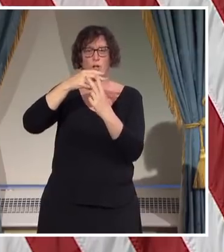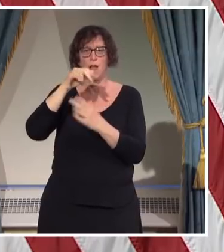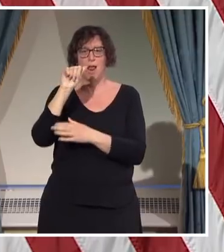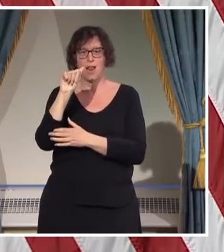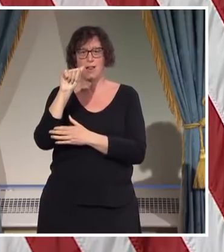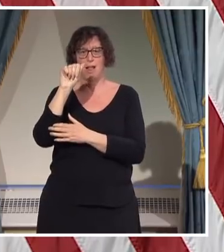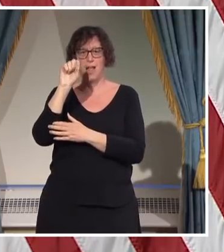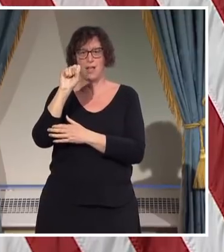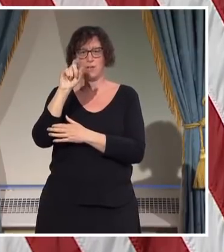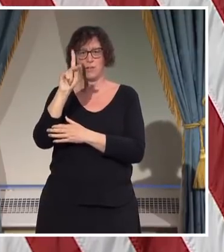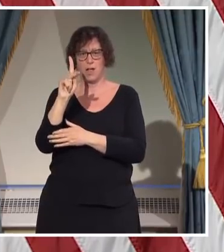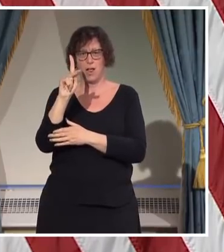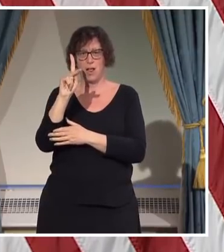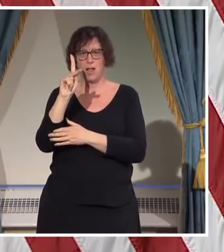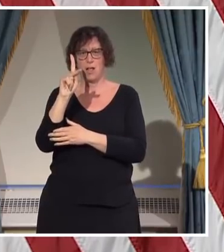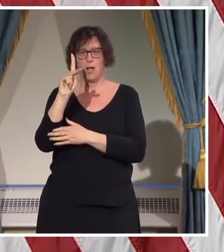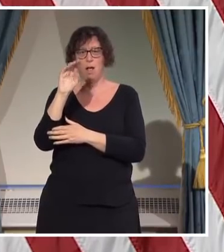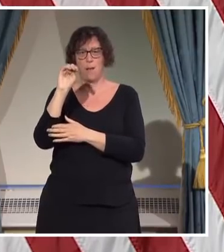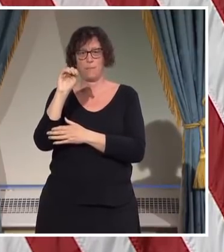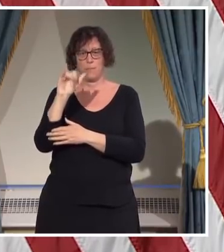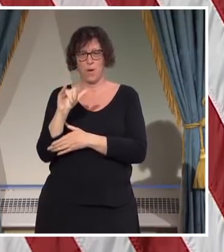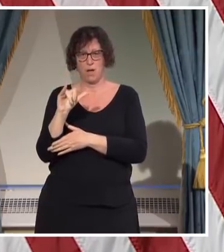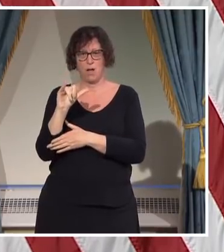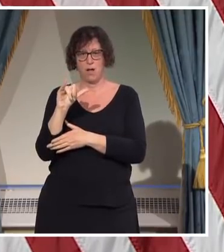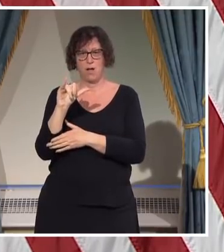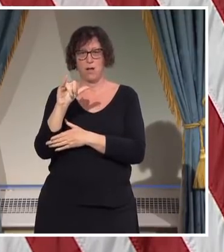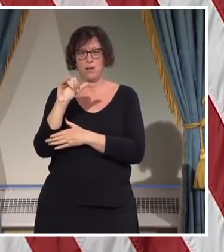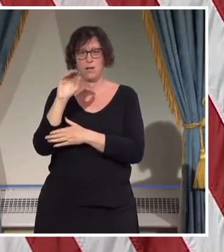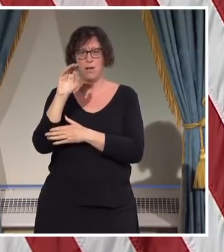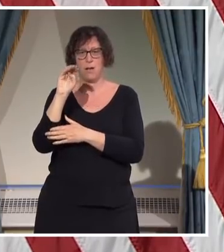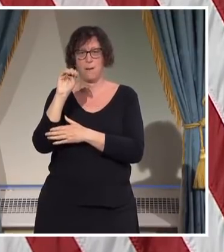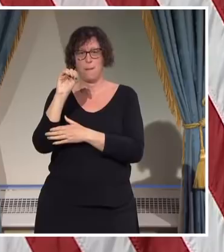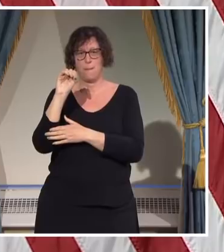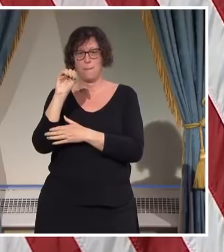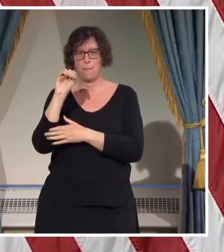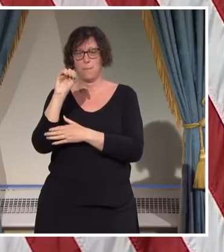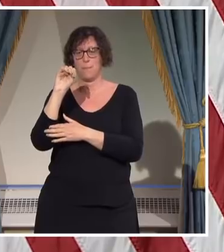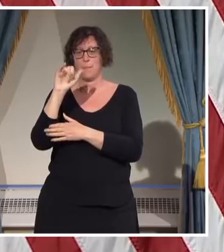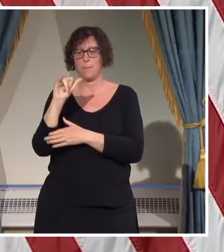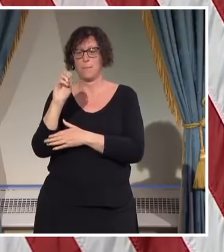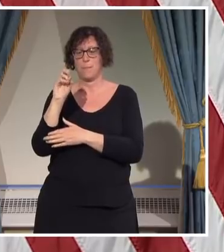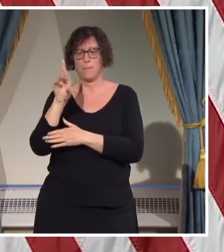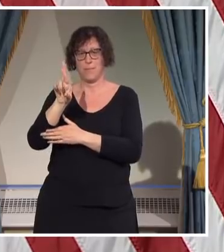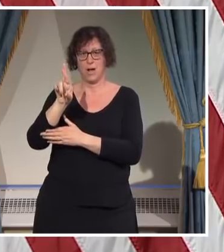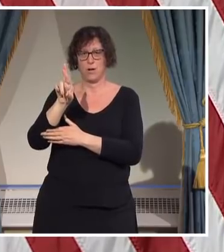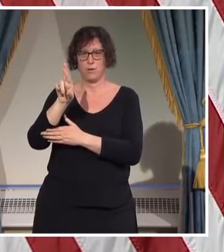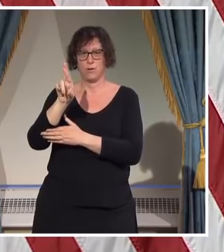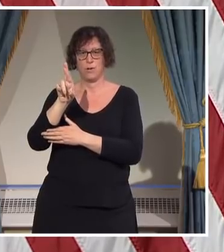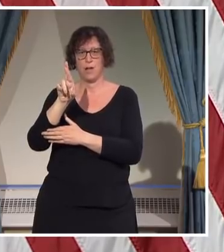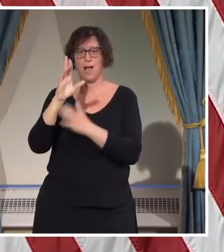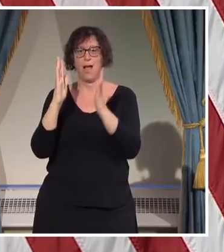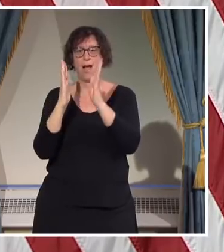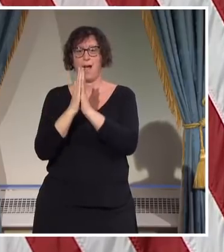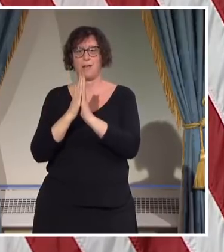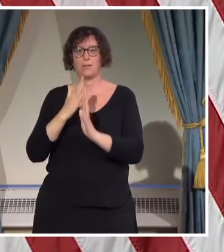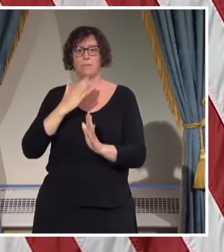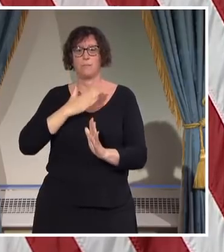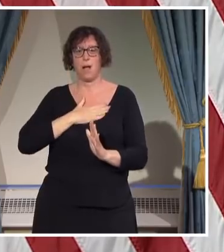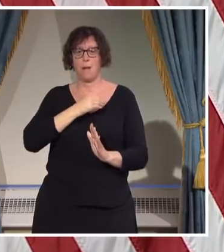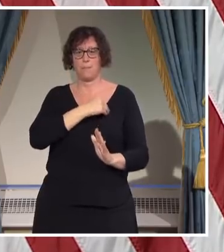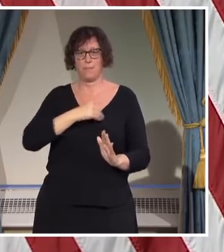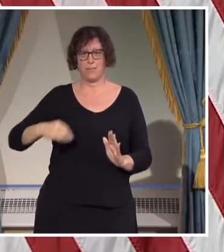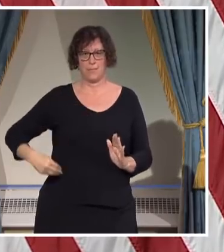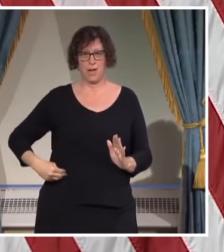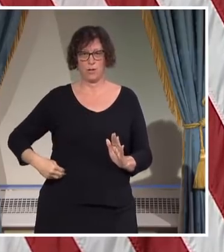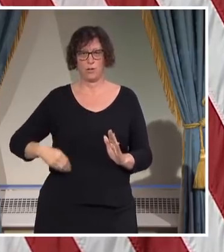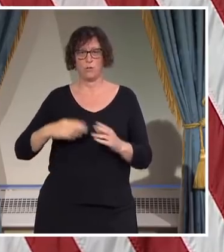raise whatever question it is. It could be something about, very specific to your neighborhood or your life. It could be something that we're all dealing